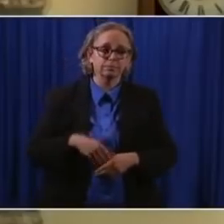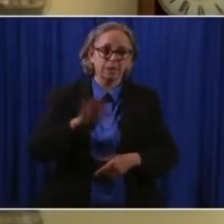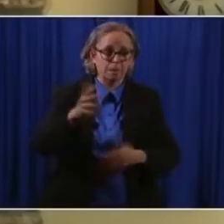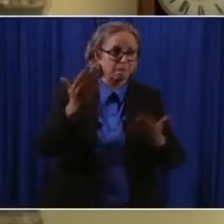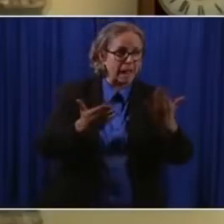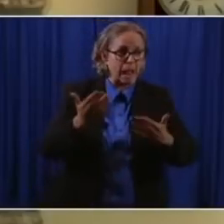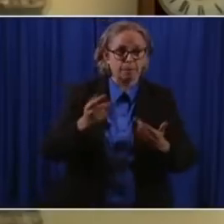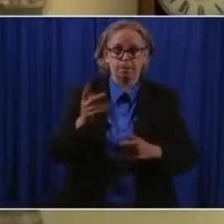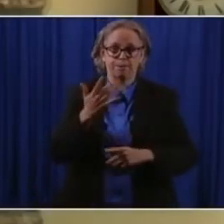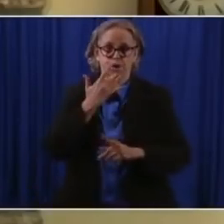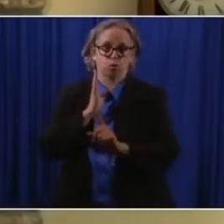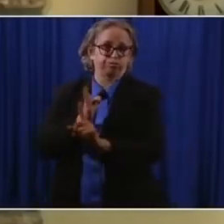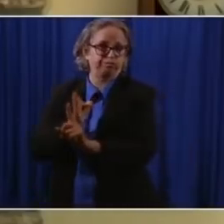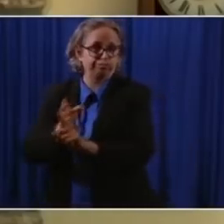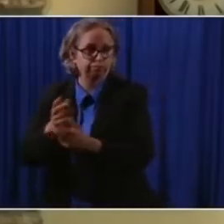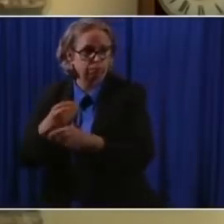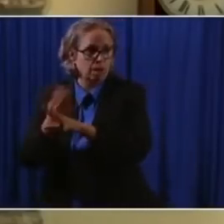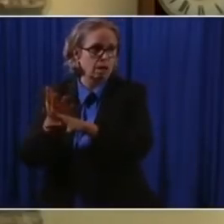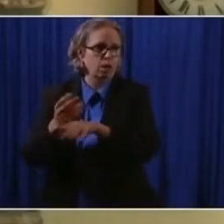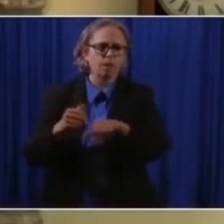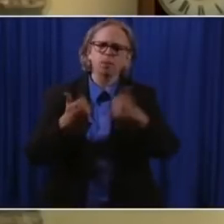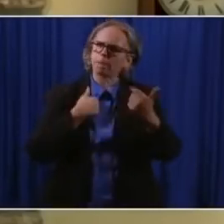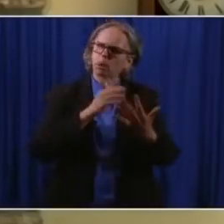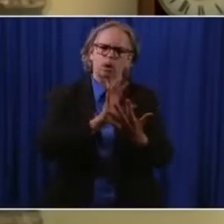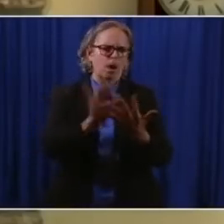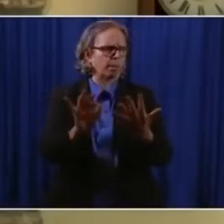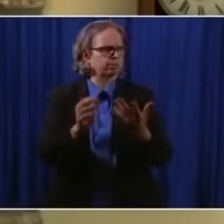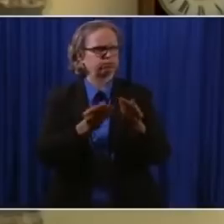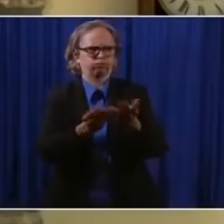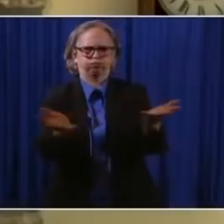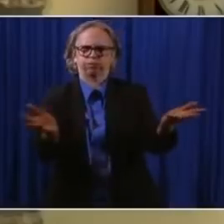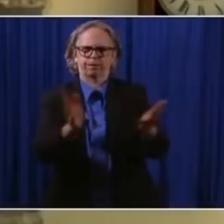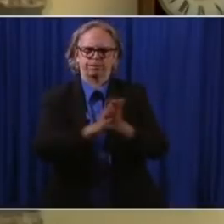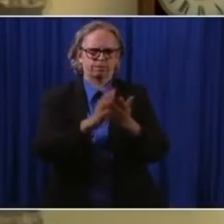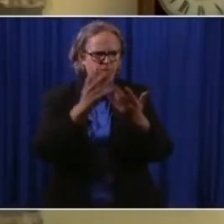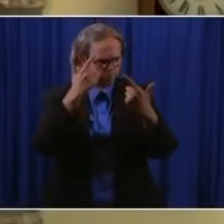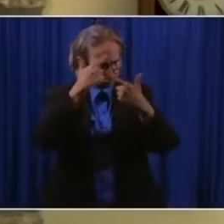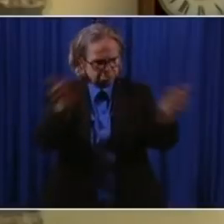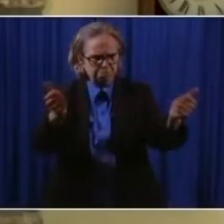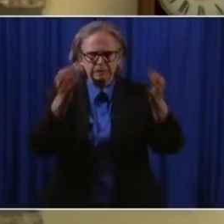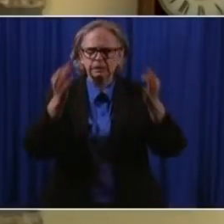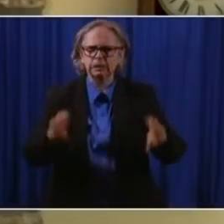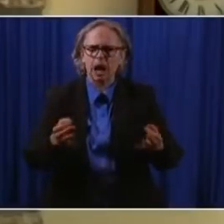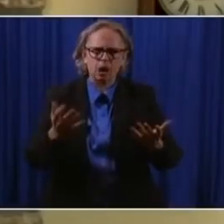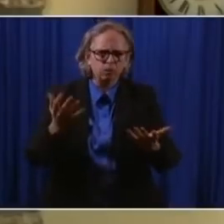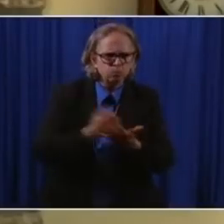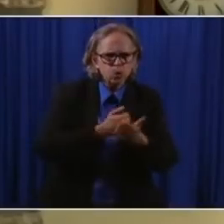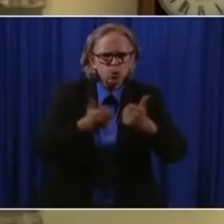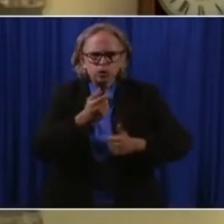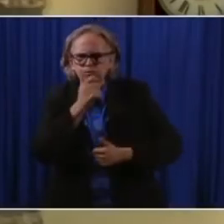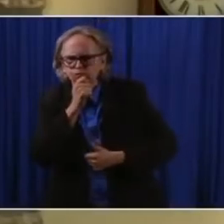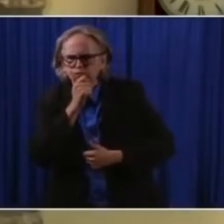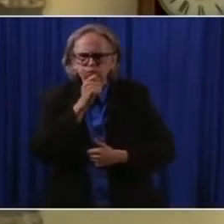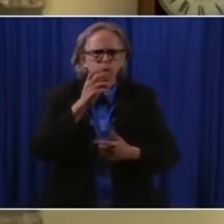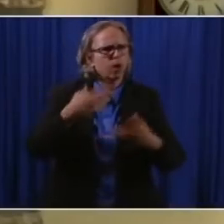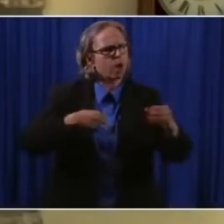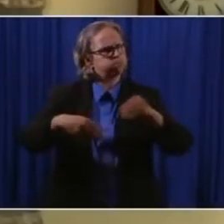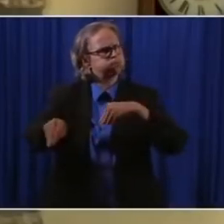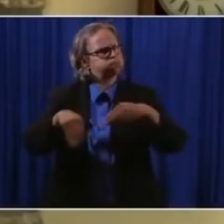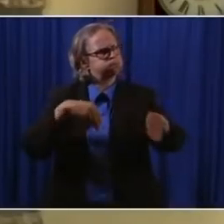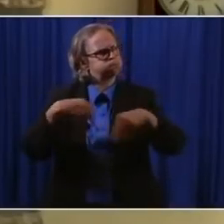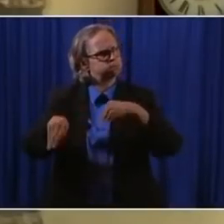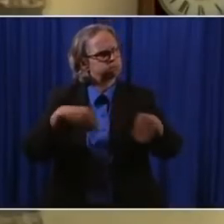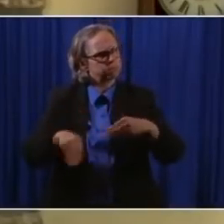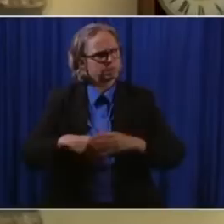back. So they can do that as well. So it's very, very, very open. All we